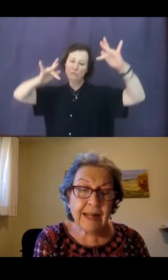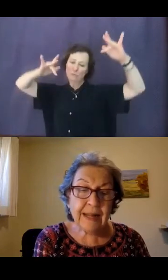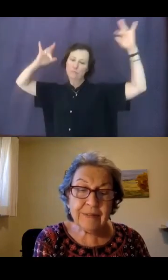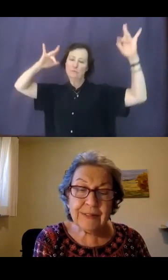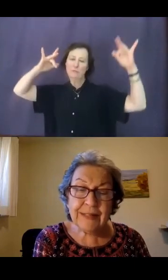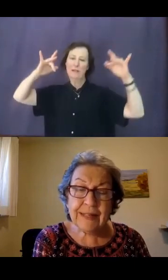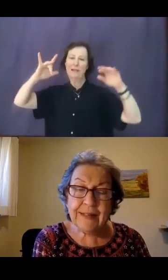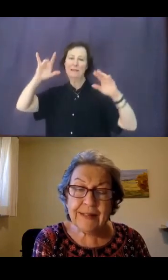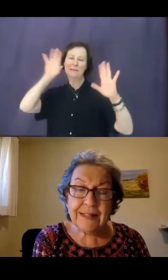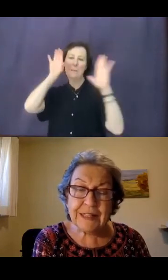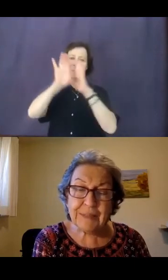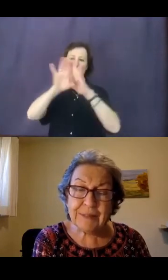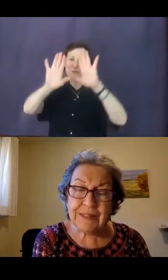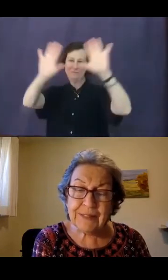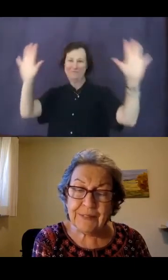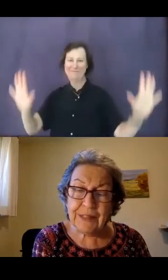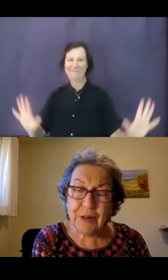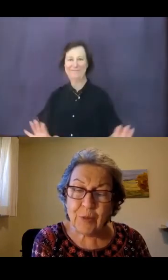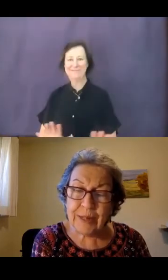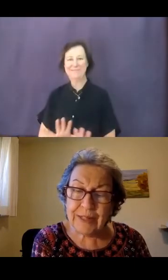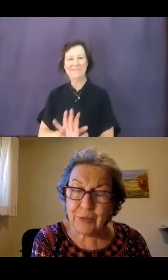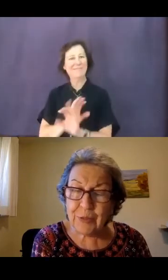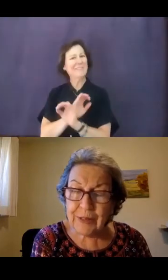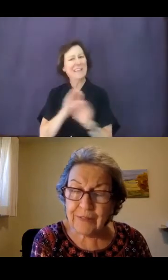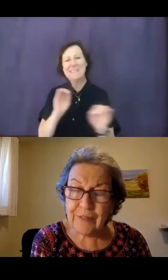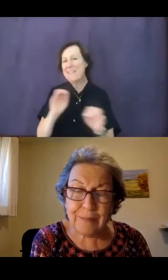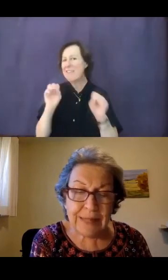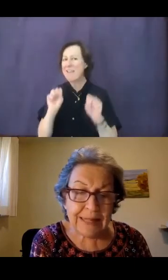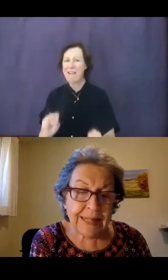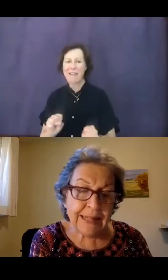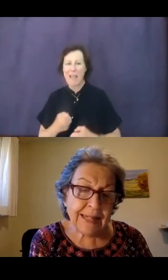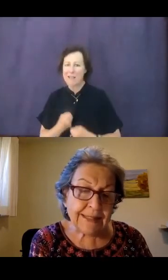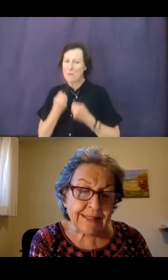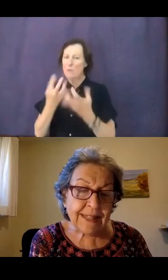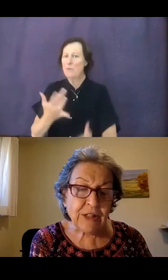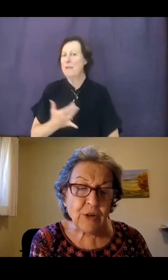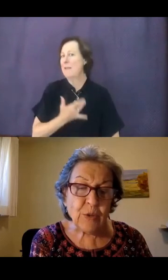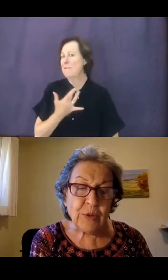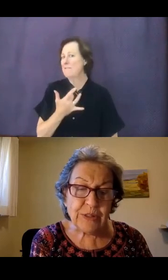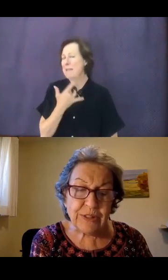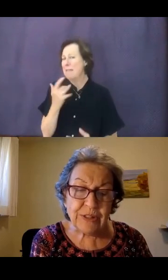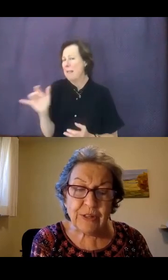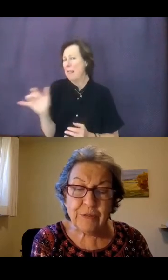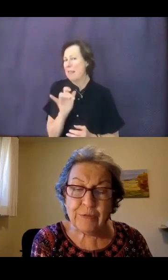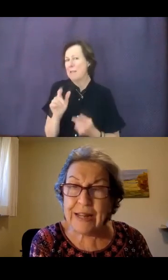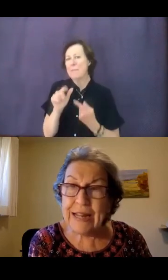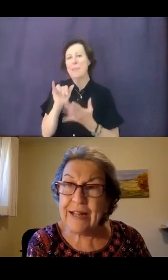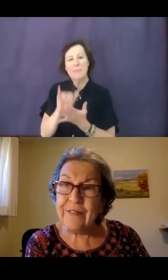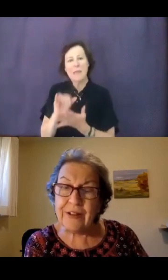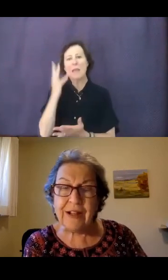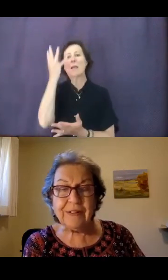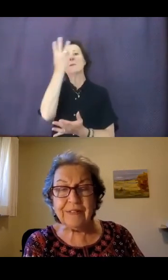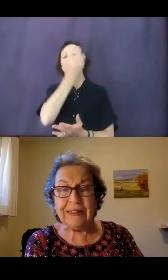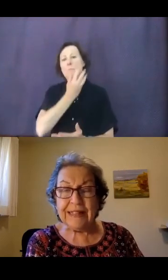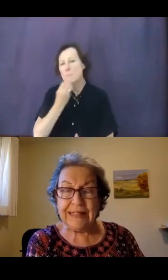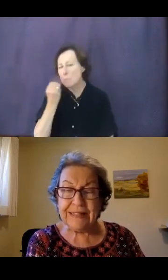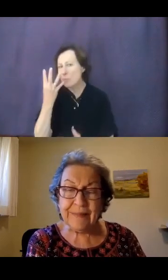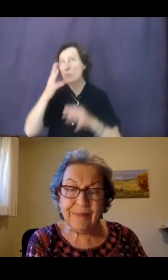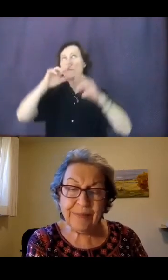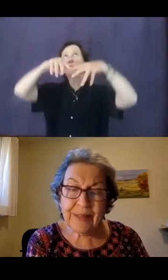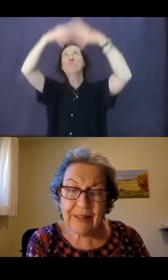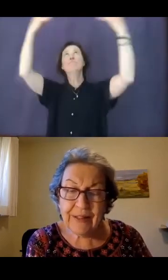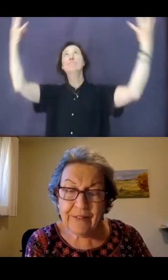I don't think anything can express that feeling quite as well for me as that gorgeous array of color and